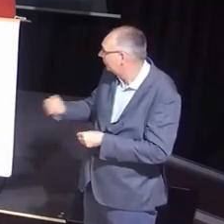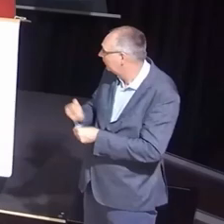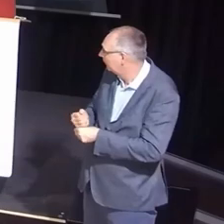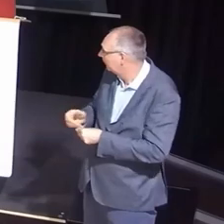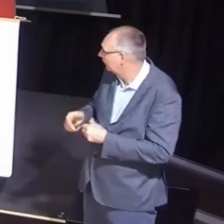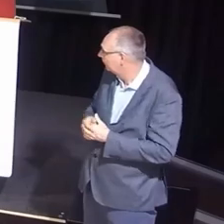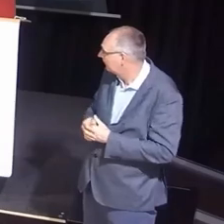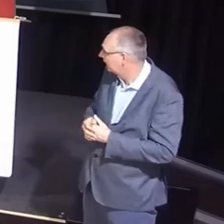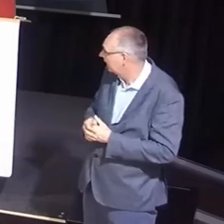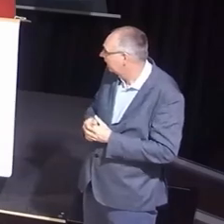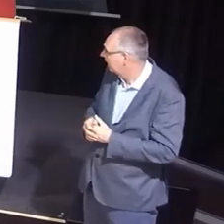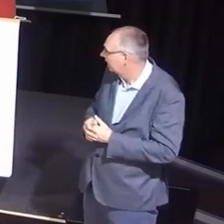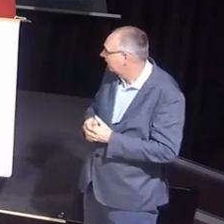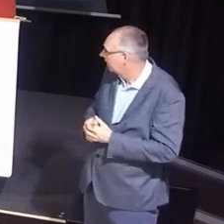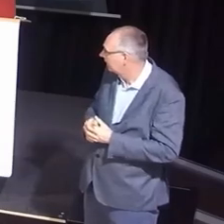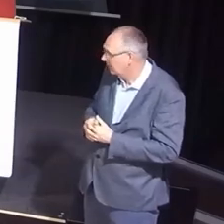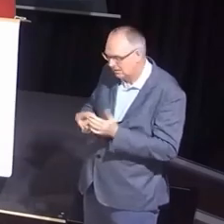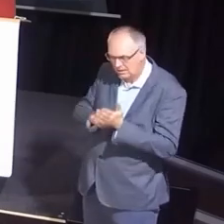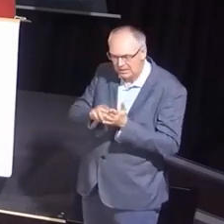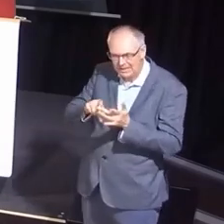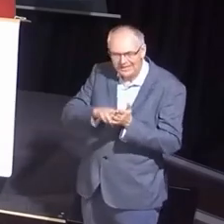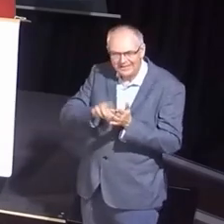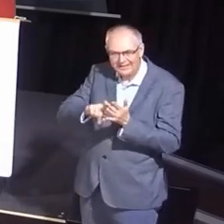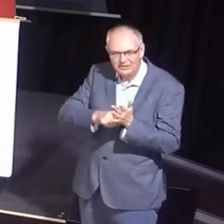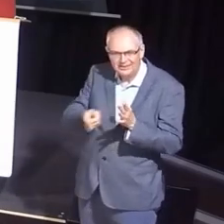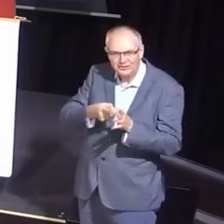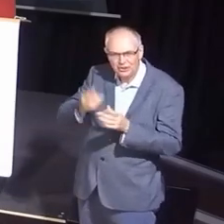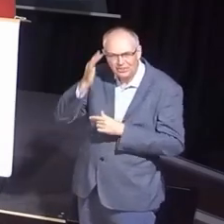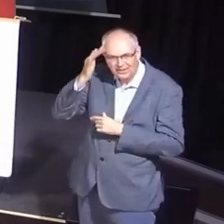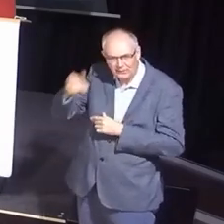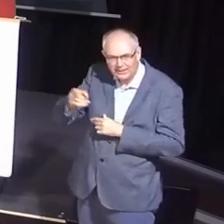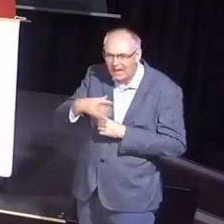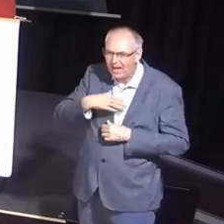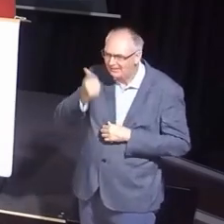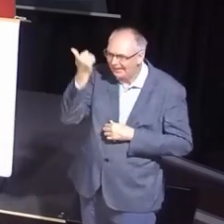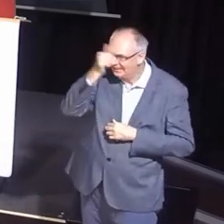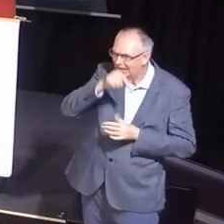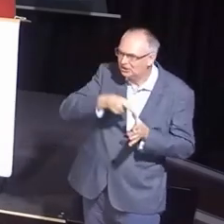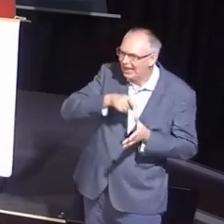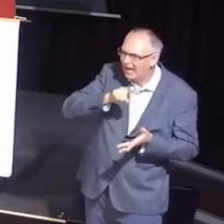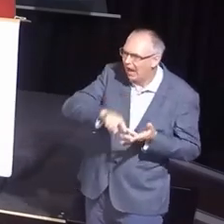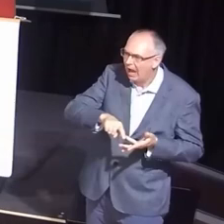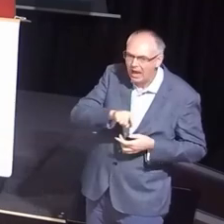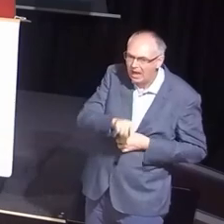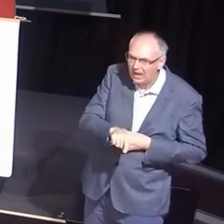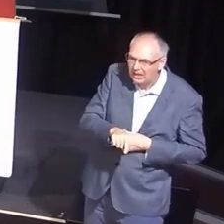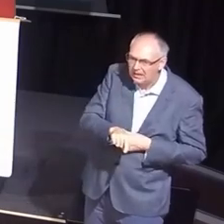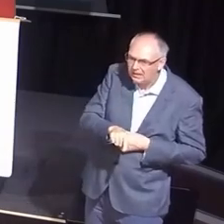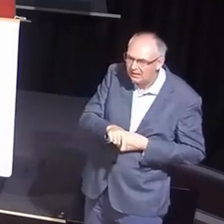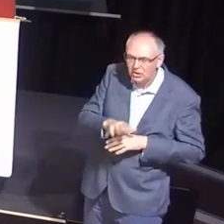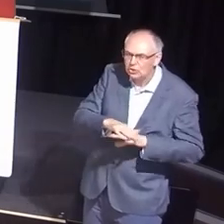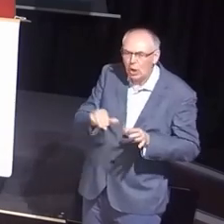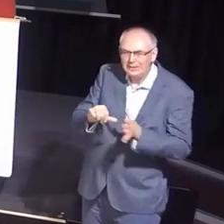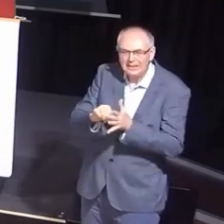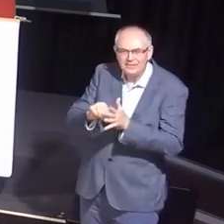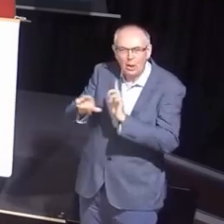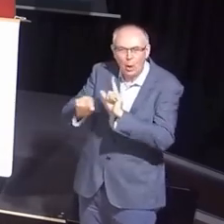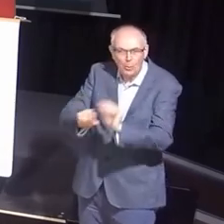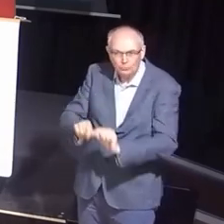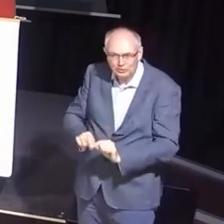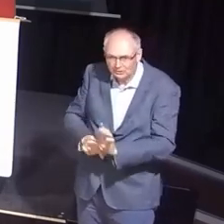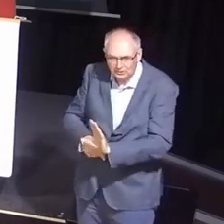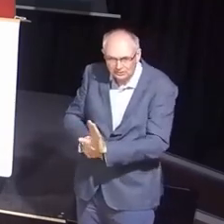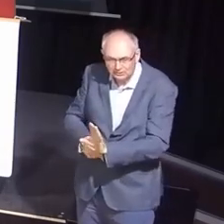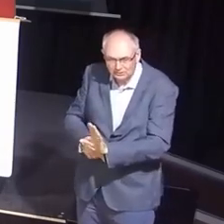well. British studio, Ninja Theory. They had intelligent AI-driven difficulty. They didn't have difficulty options. They had